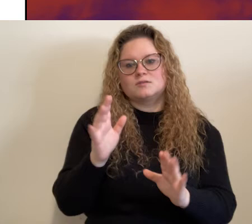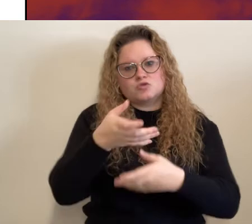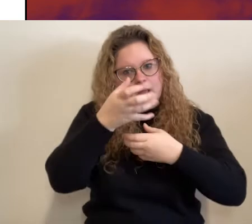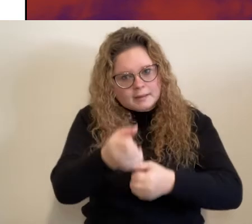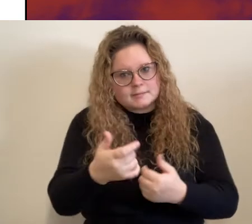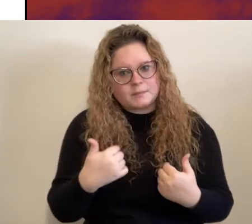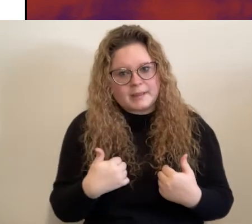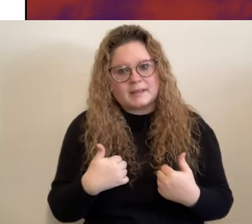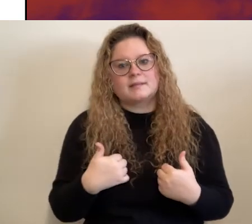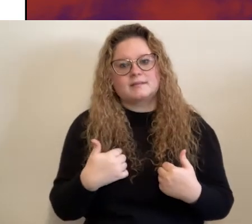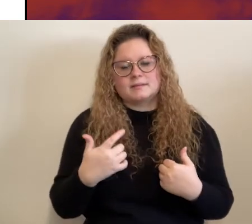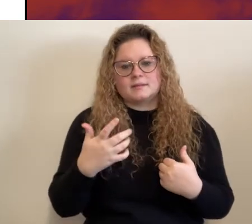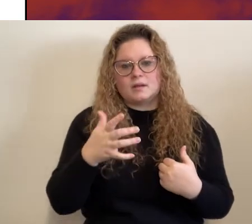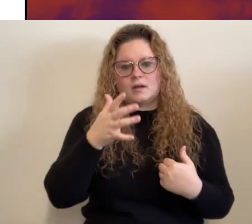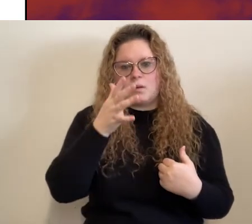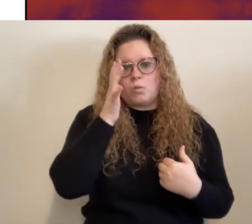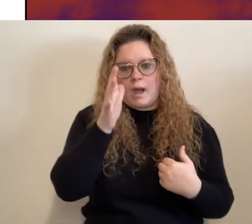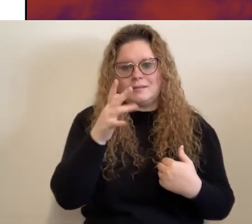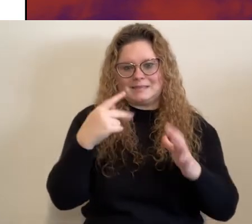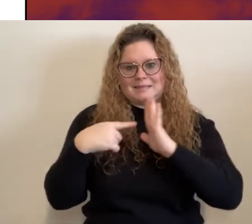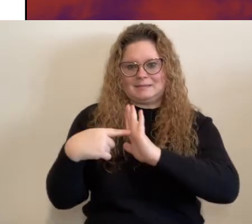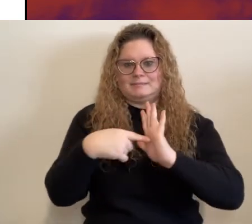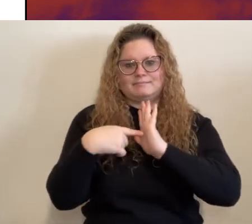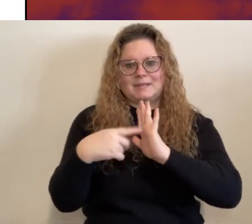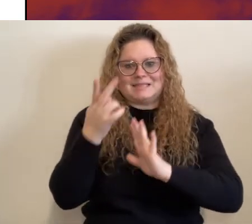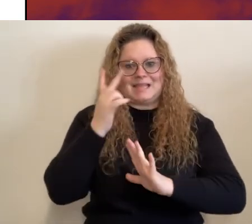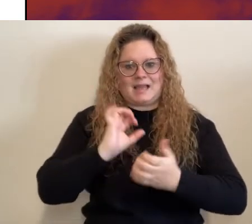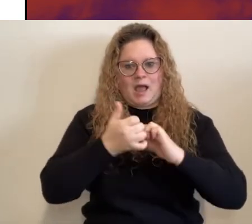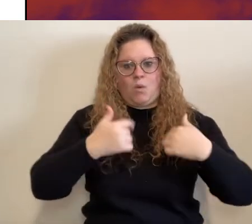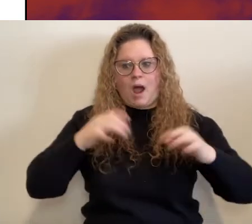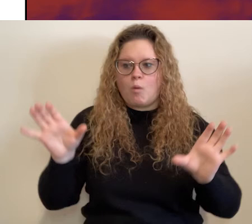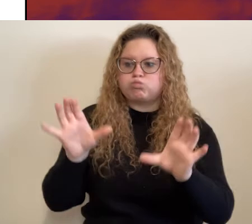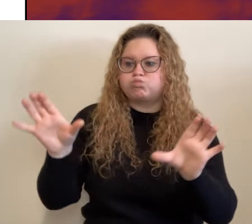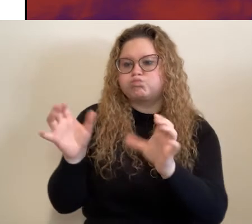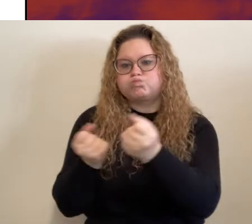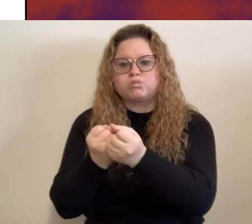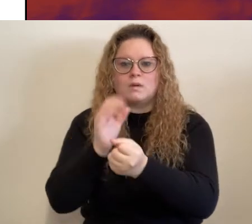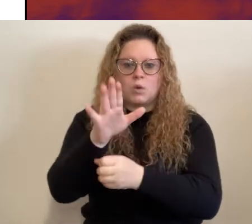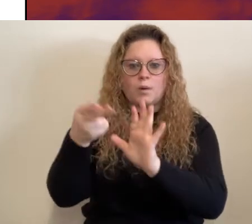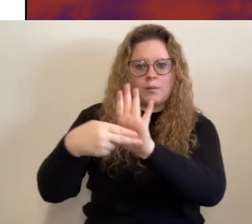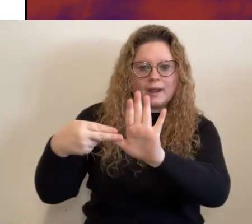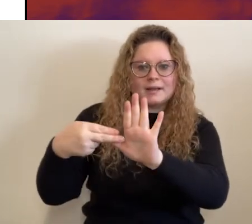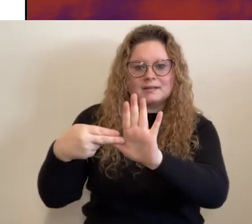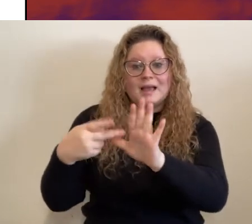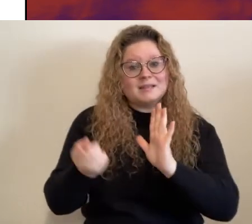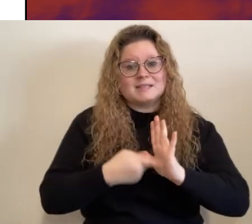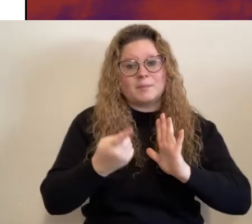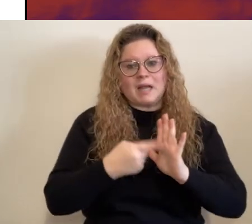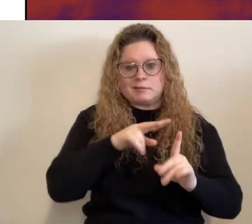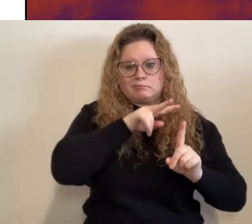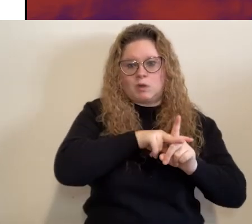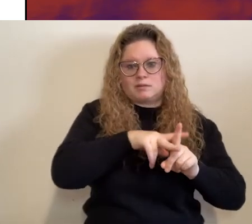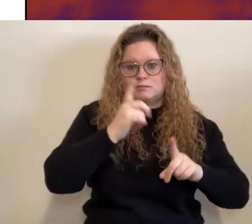and sort of seeing how I'm creating other people's brands, and I'm like less selling because I'm booked out for a certain time. So